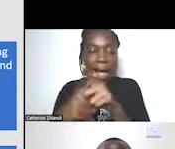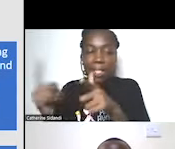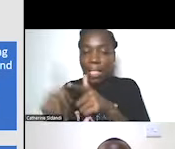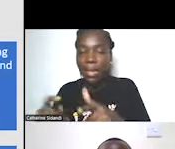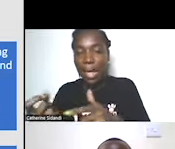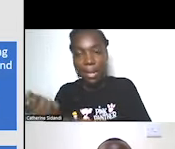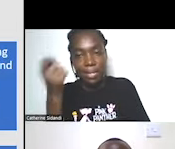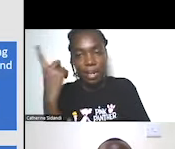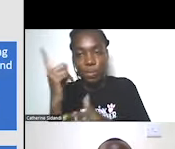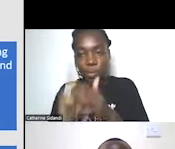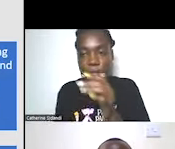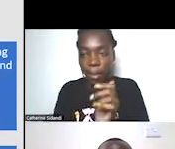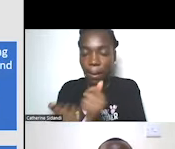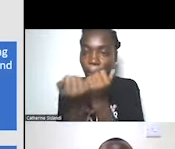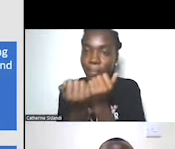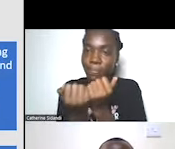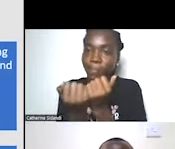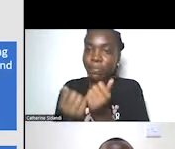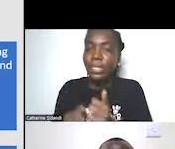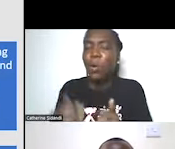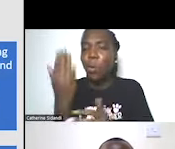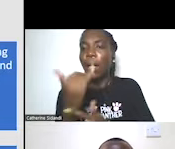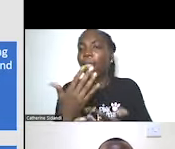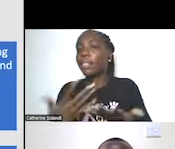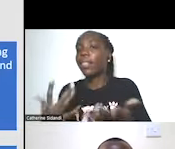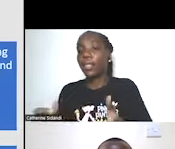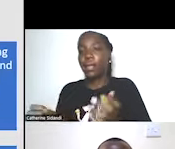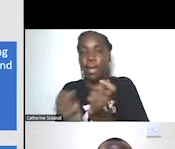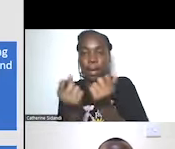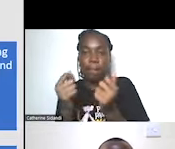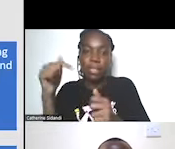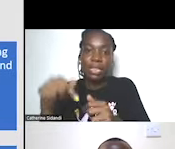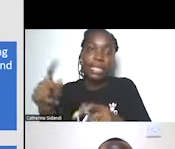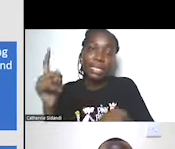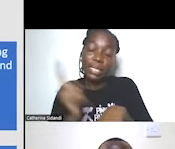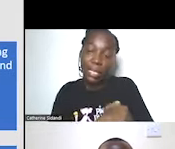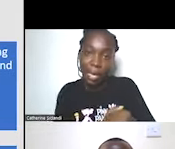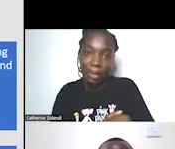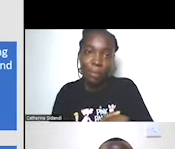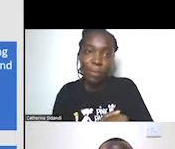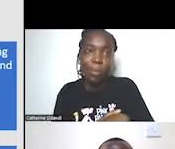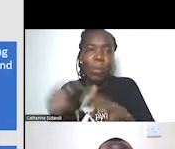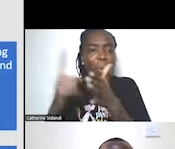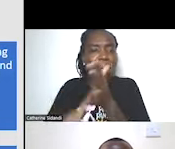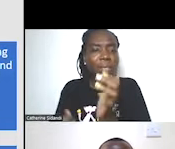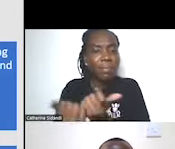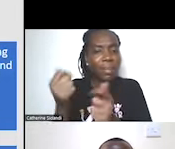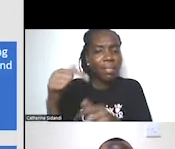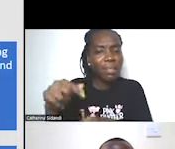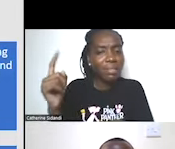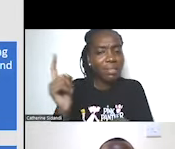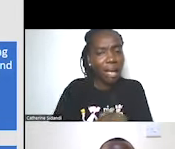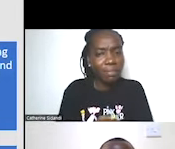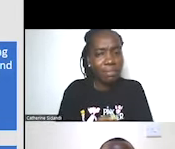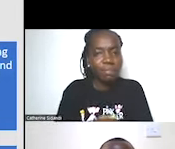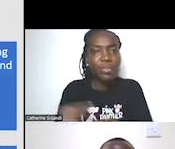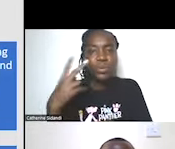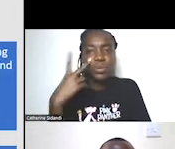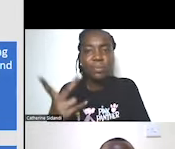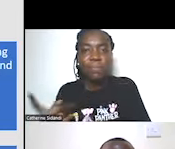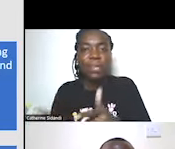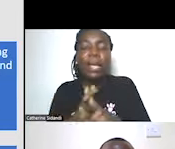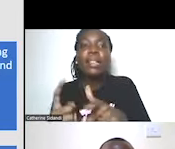happening. Why would this product be selling at this point, at this time? What are the causes of this price change? So if you're developing a new product, they